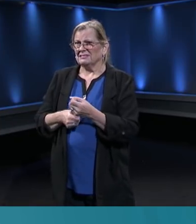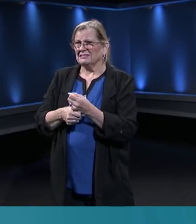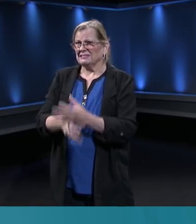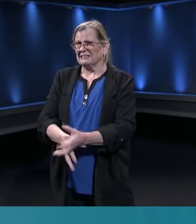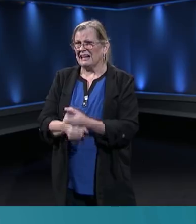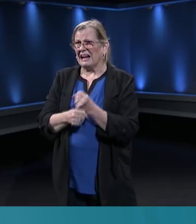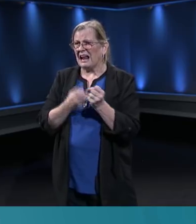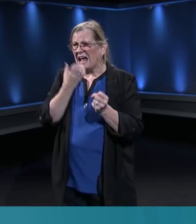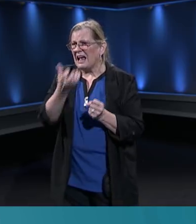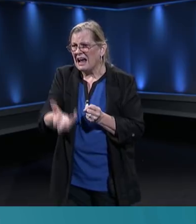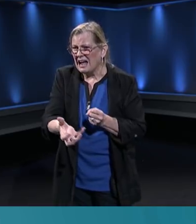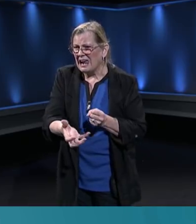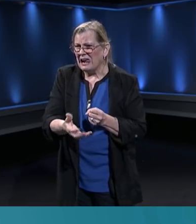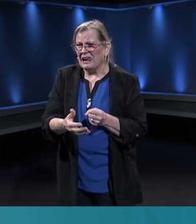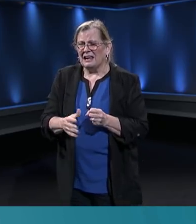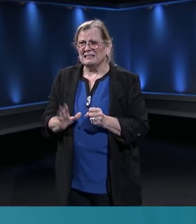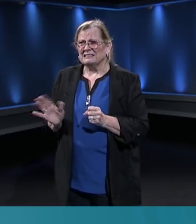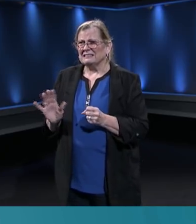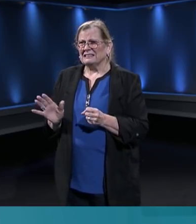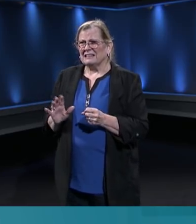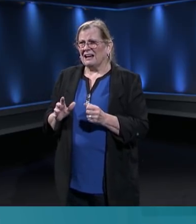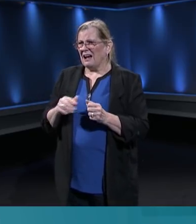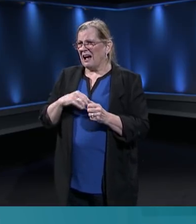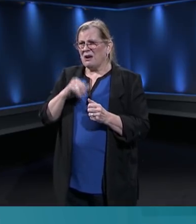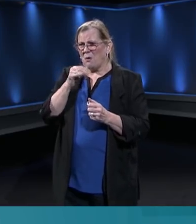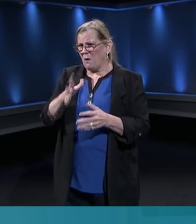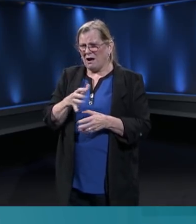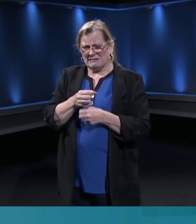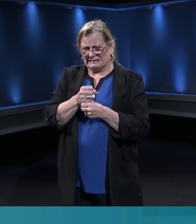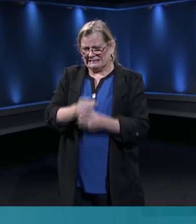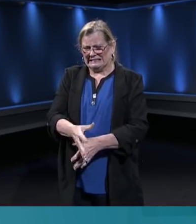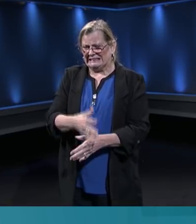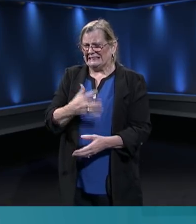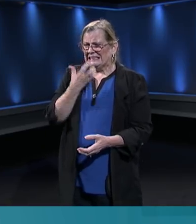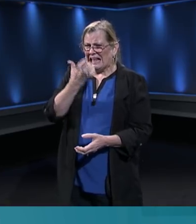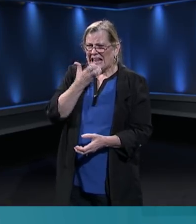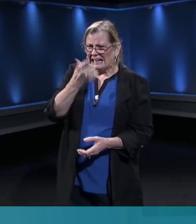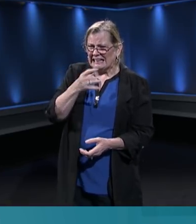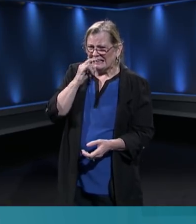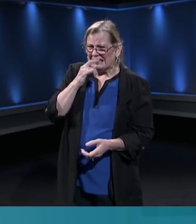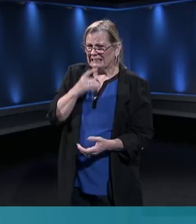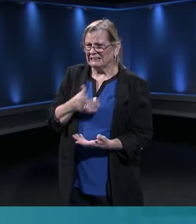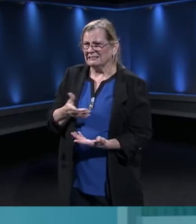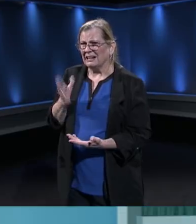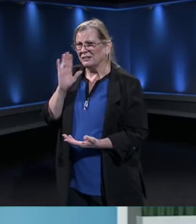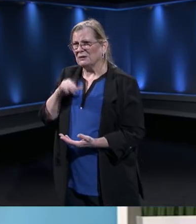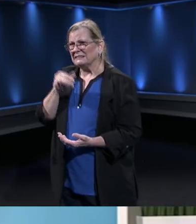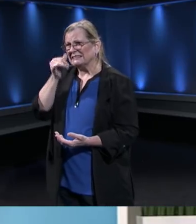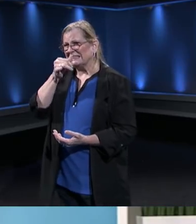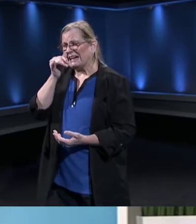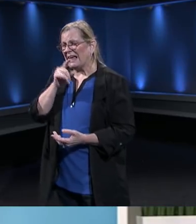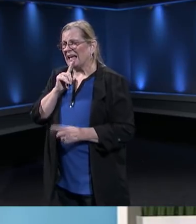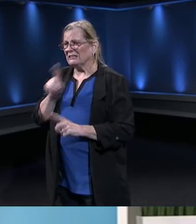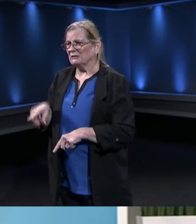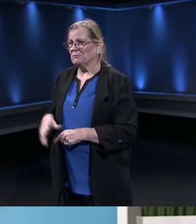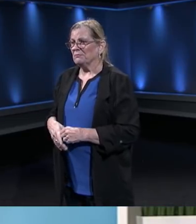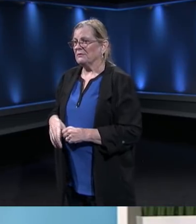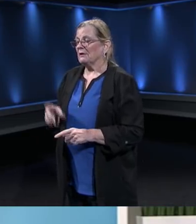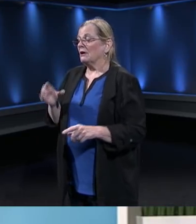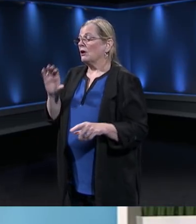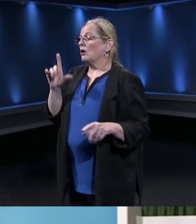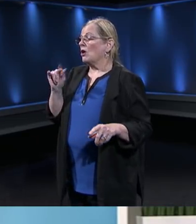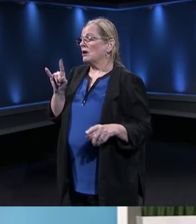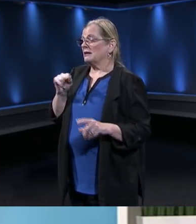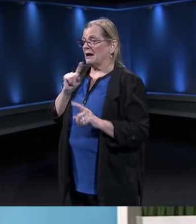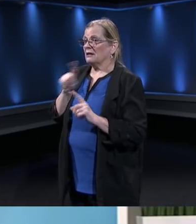take that one? Claudia, you want to start, and then Bethany? You want to add on, Bethany? Perfect. That is such a wonderful question, and I know that's a